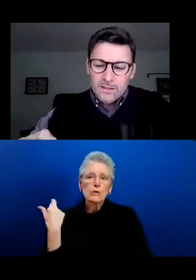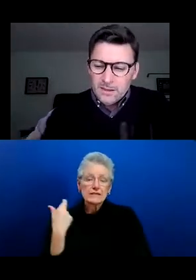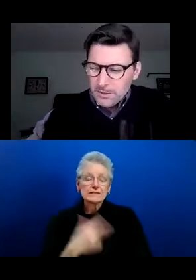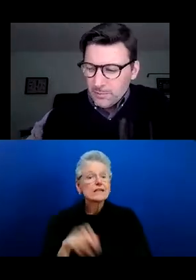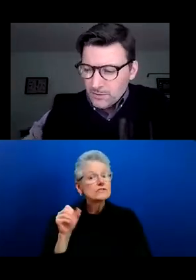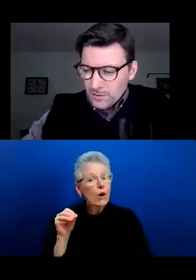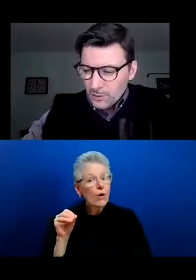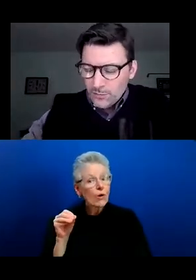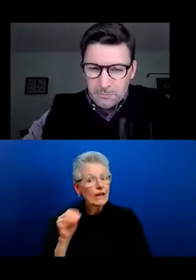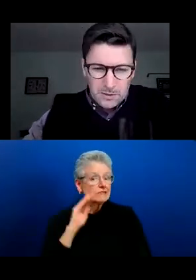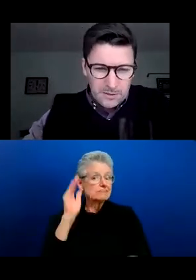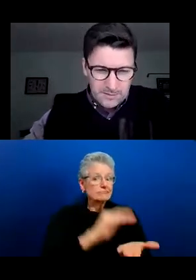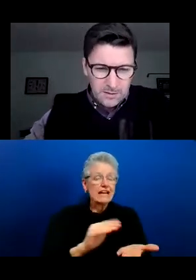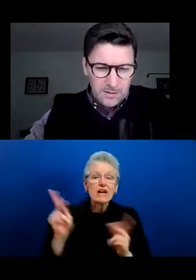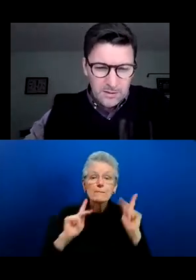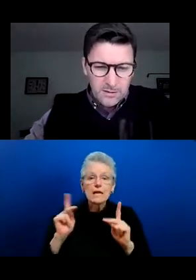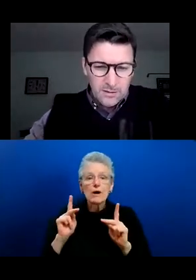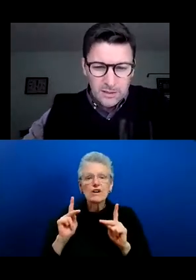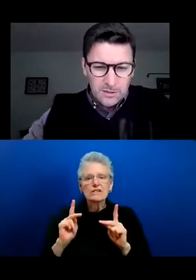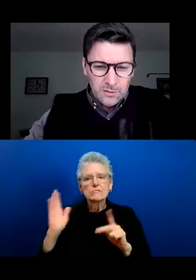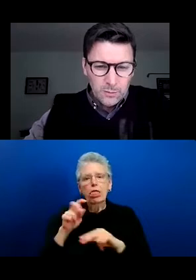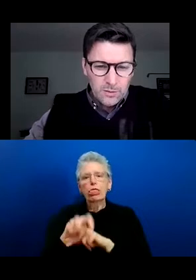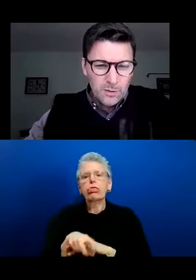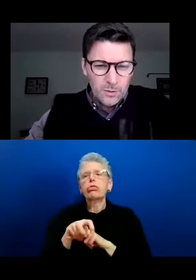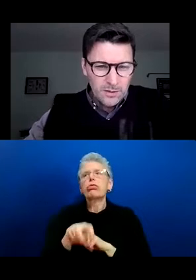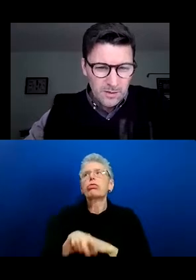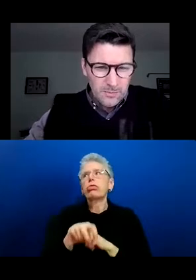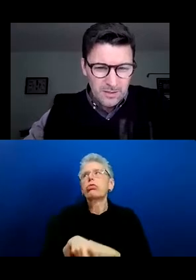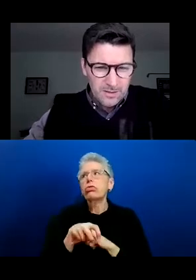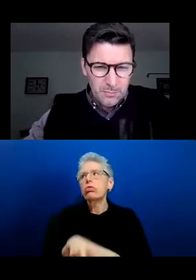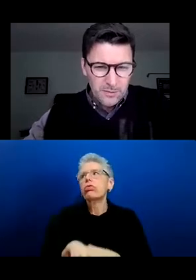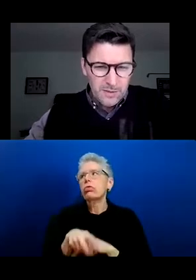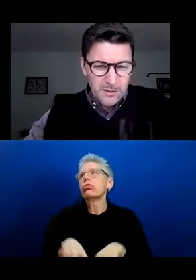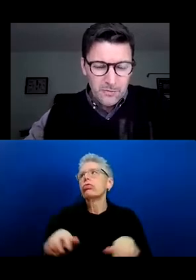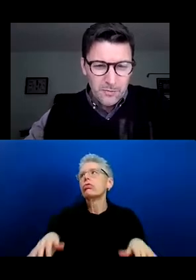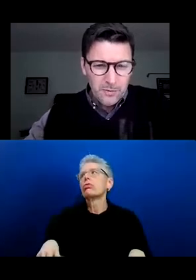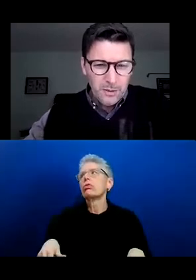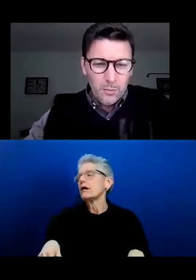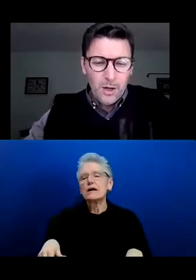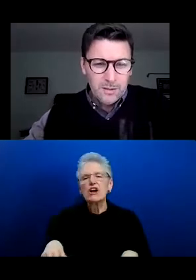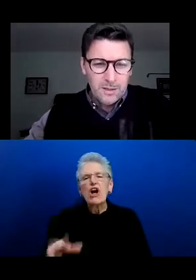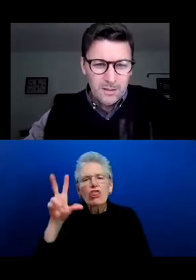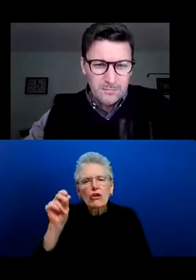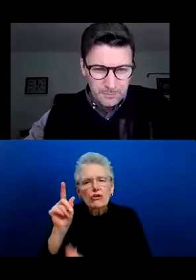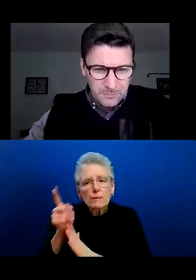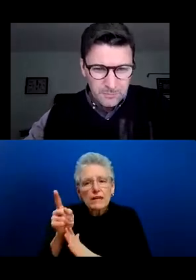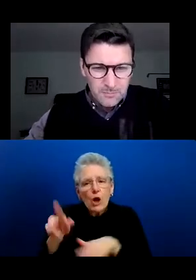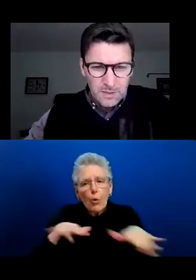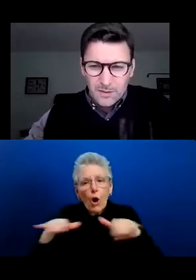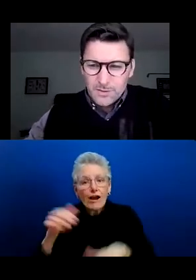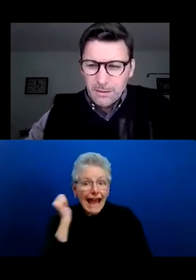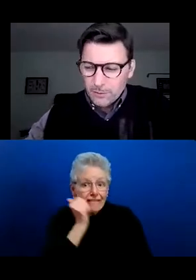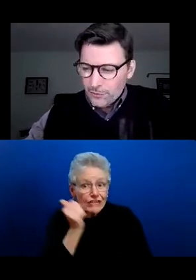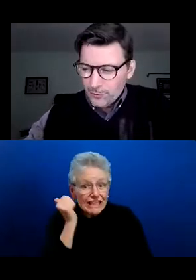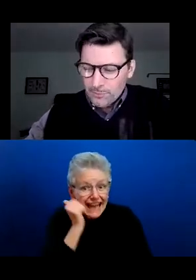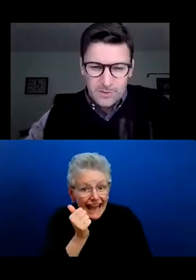So if I can get people to go from being sedentary to doing something as simple as taking a 30-minute walk a day,